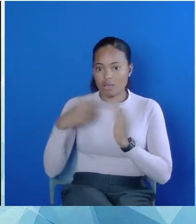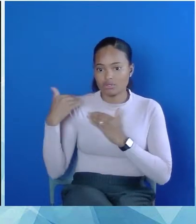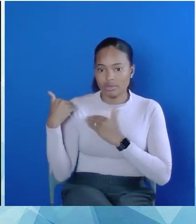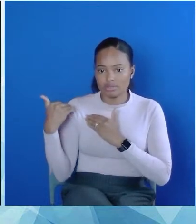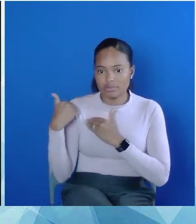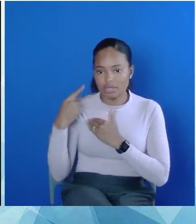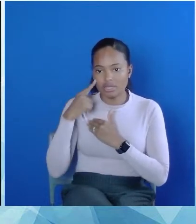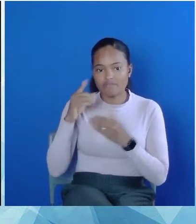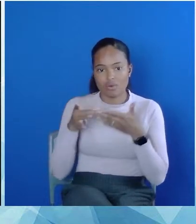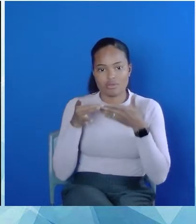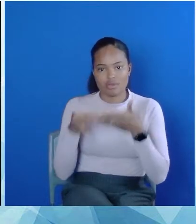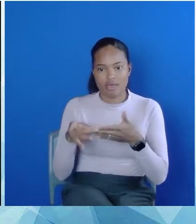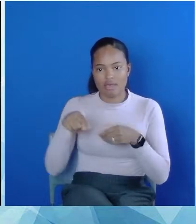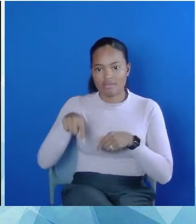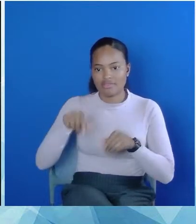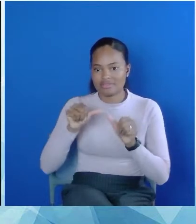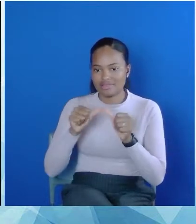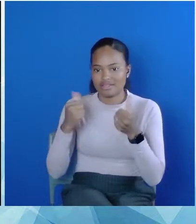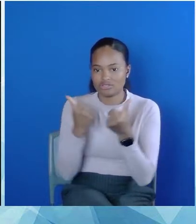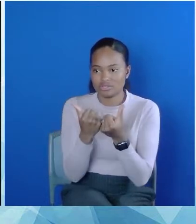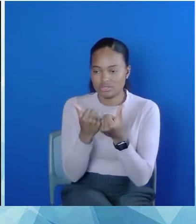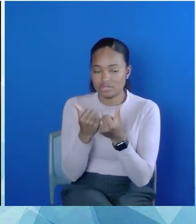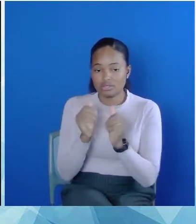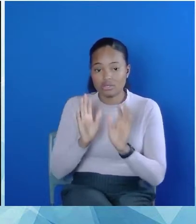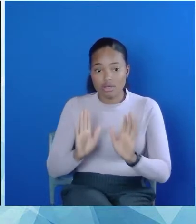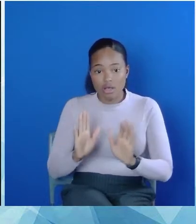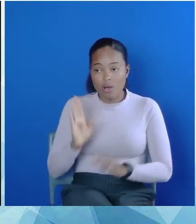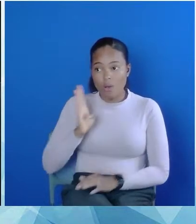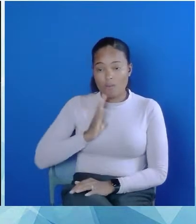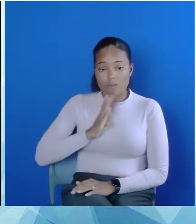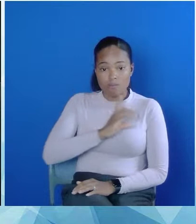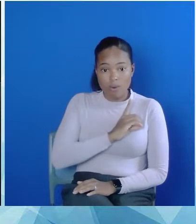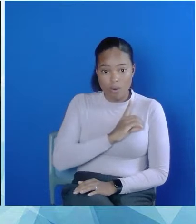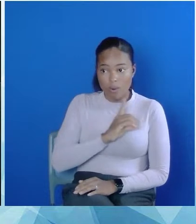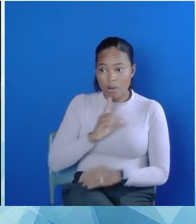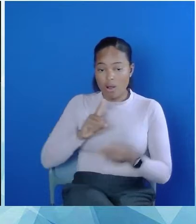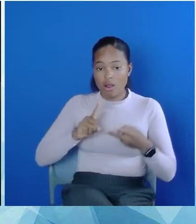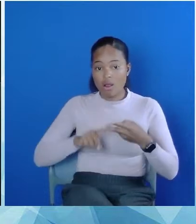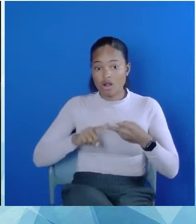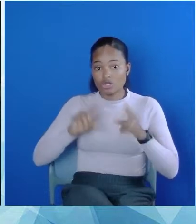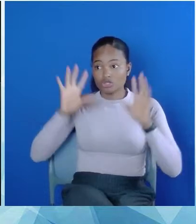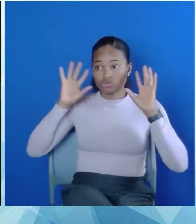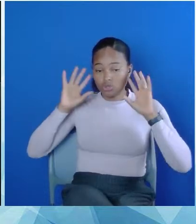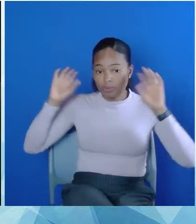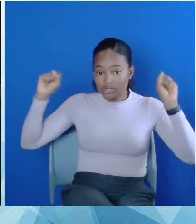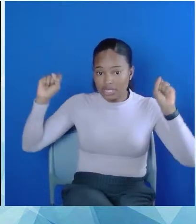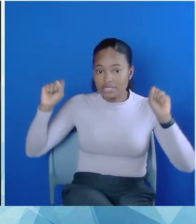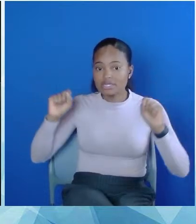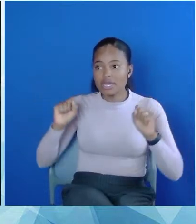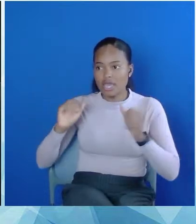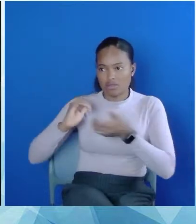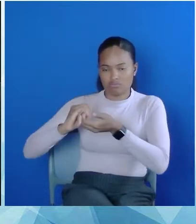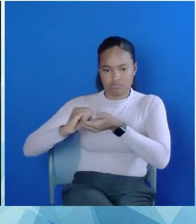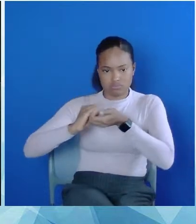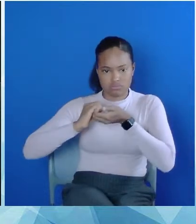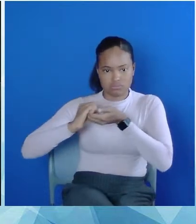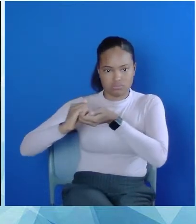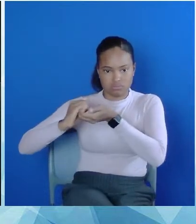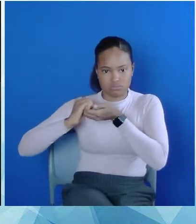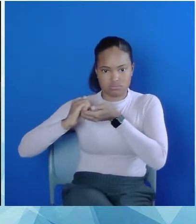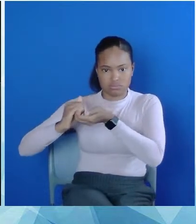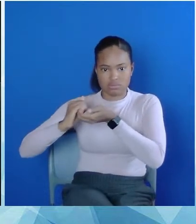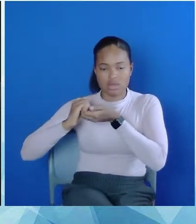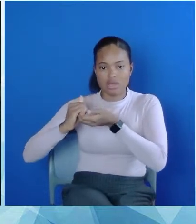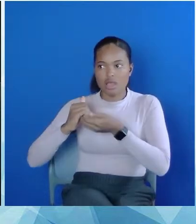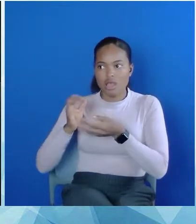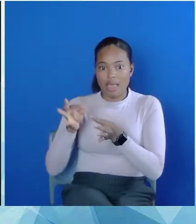agency. So the board and the superintendent work together collaboratively, and it is very important